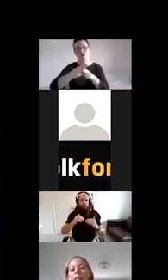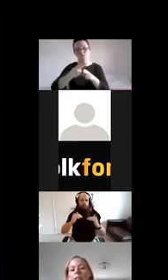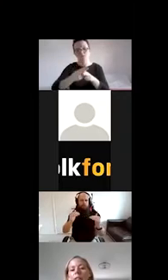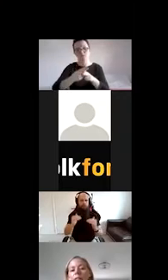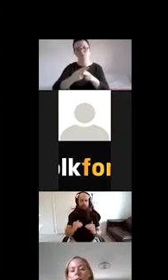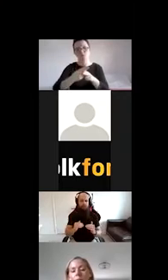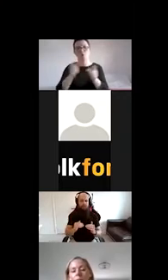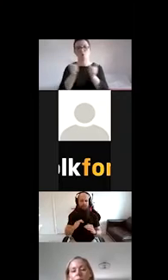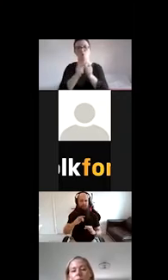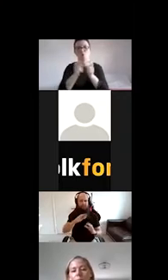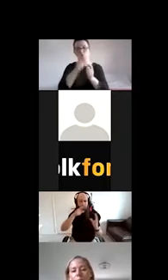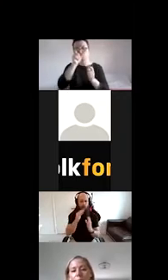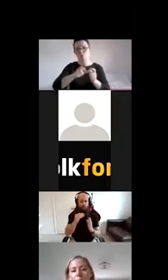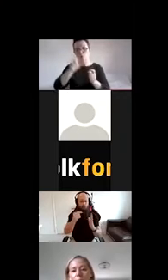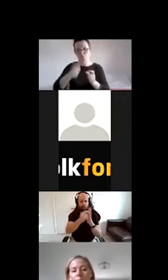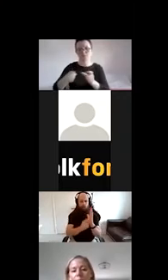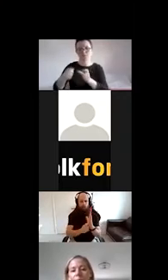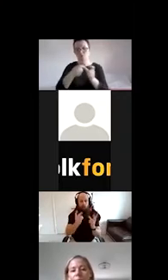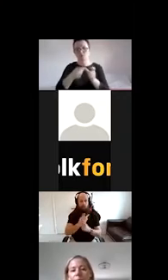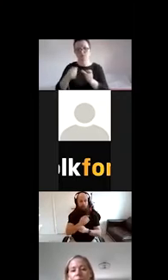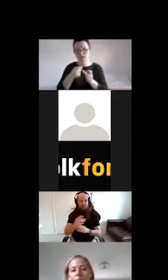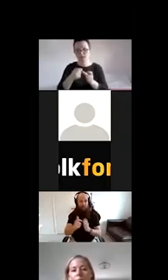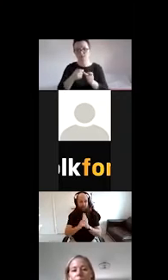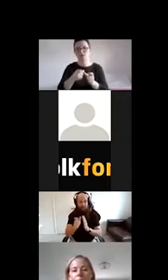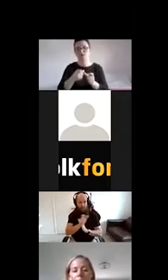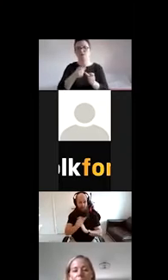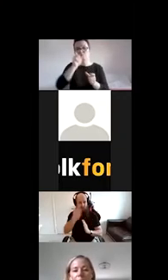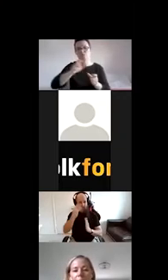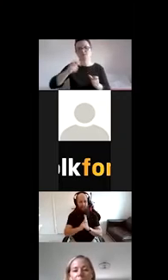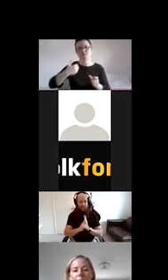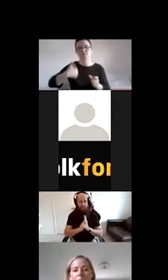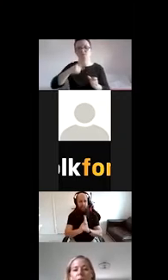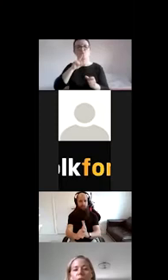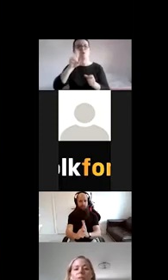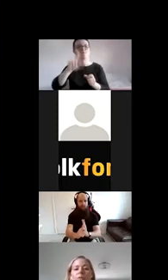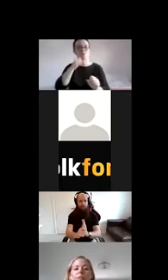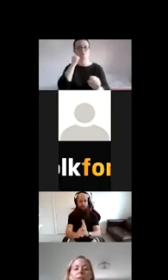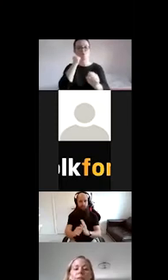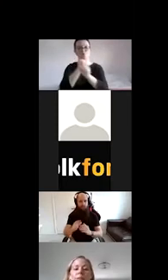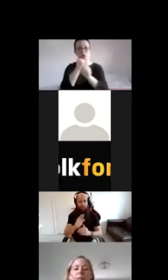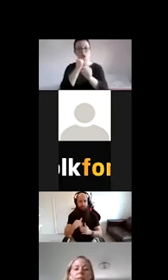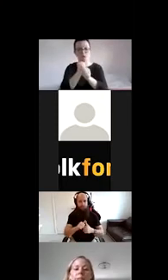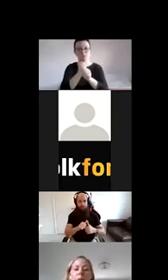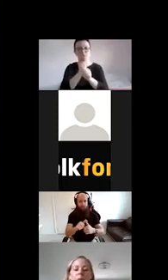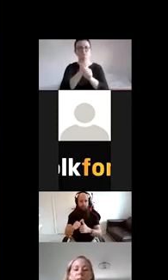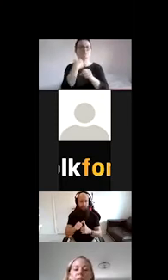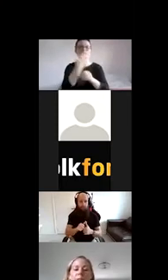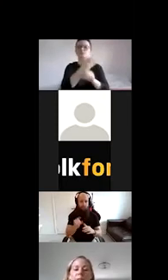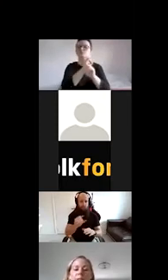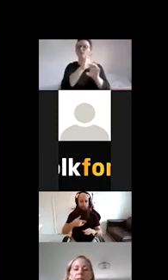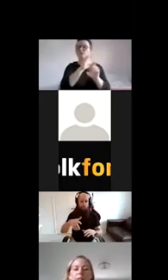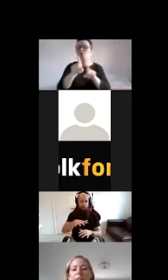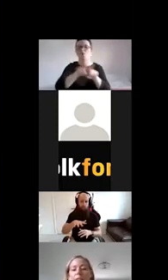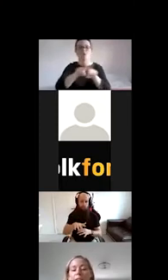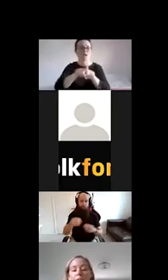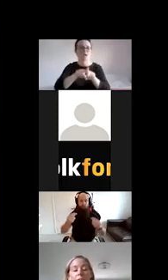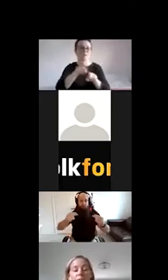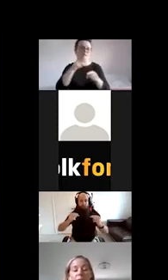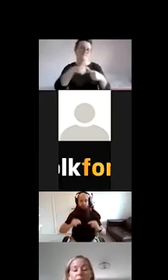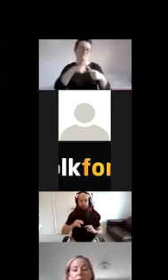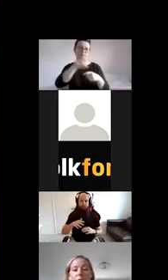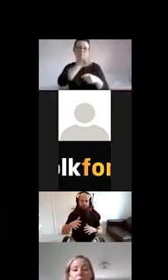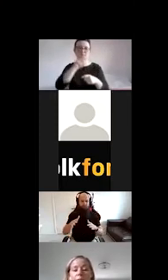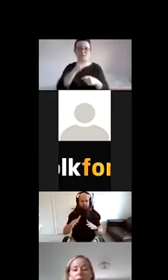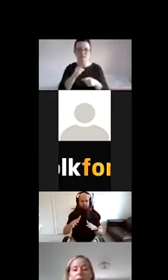advise their colleagues on the matter. And then also for the fields of peace building, democracy, governance, and